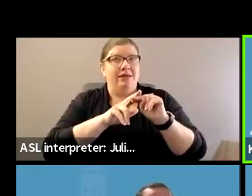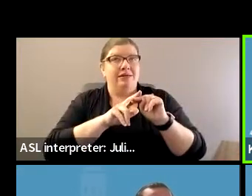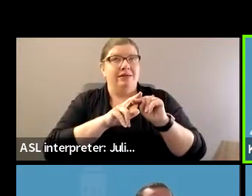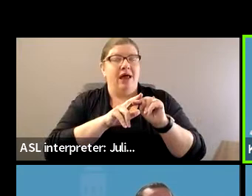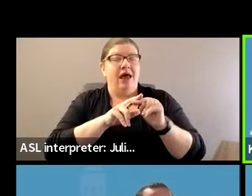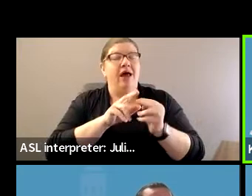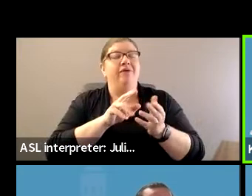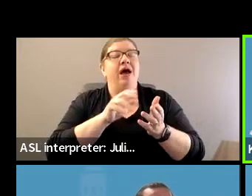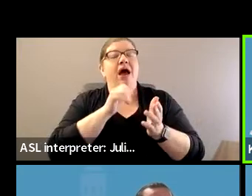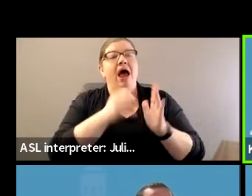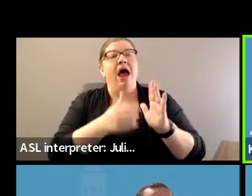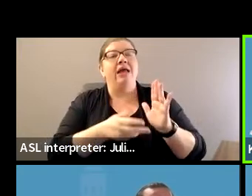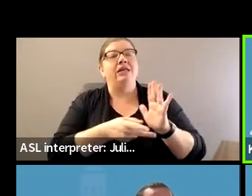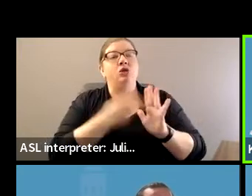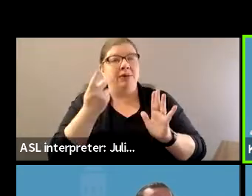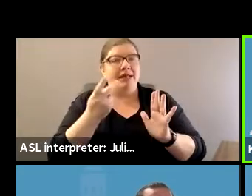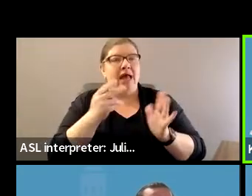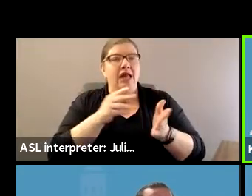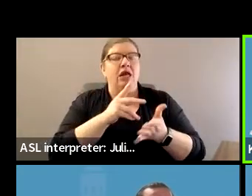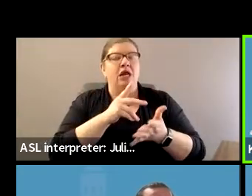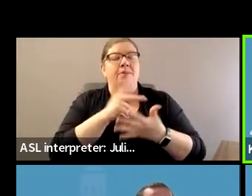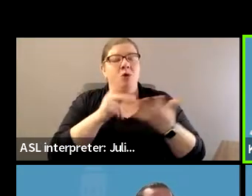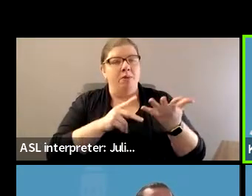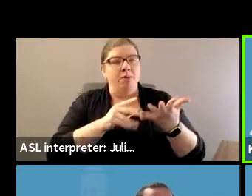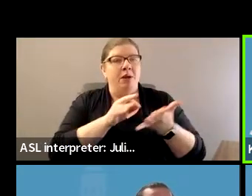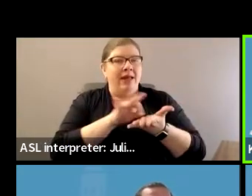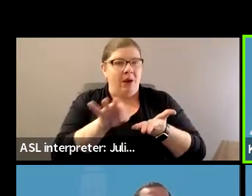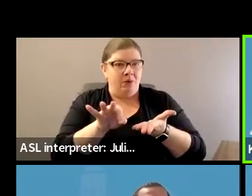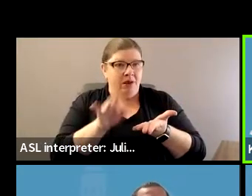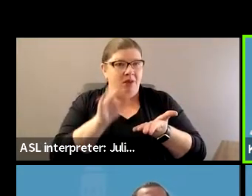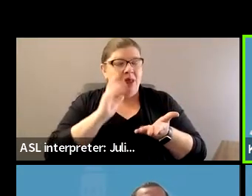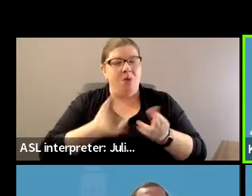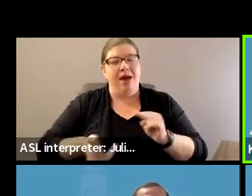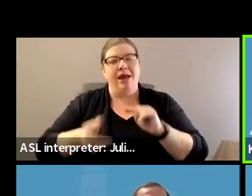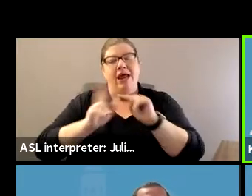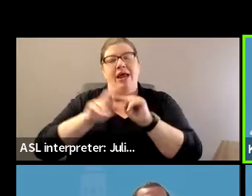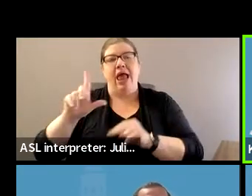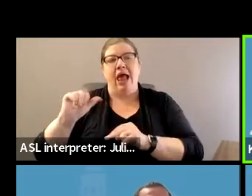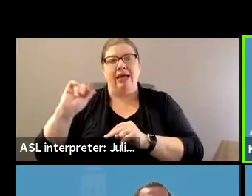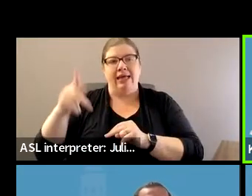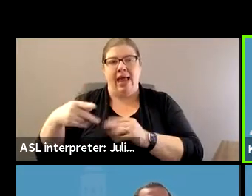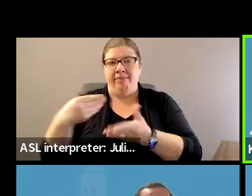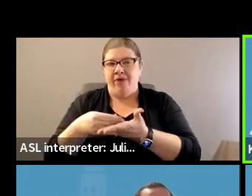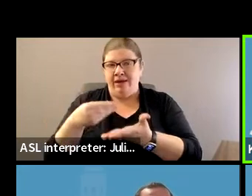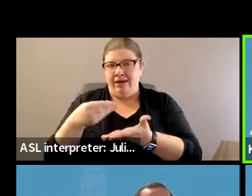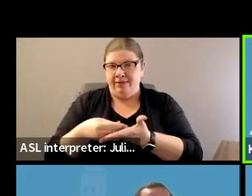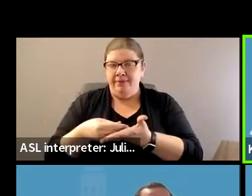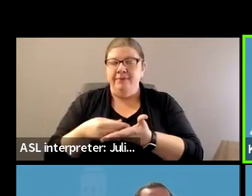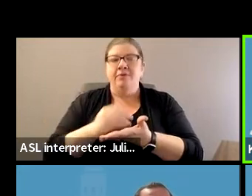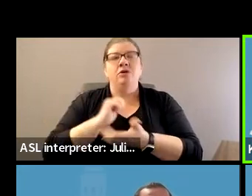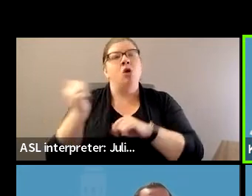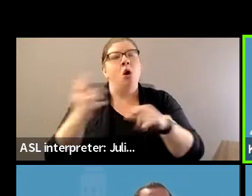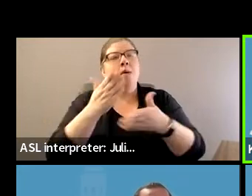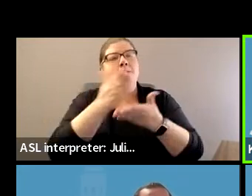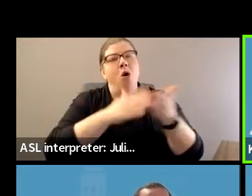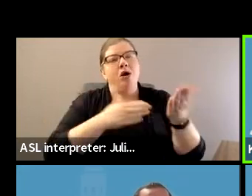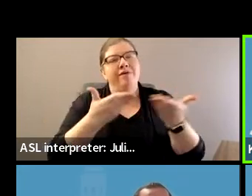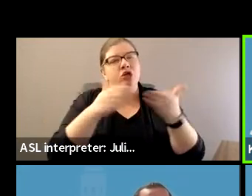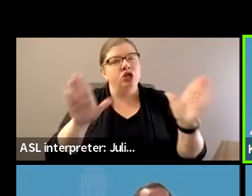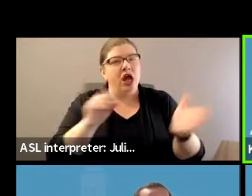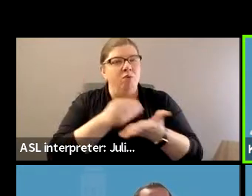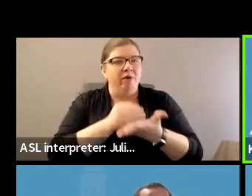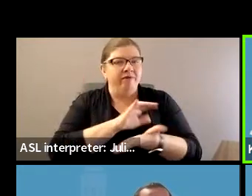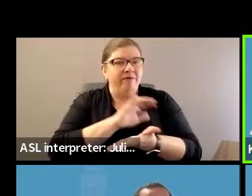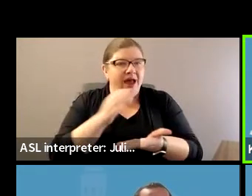pupil count students, then we have to increase our LCAP funding, which is all part of our general fund.